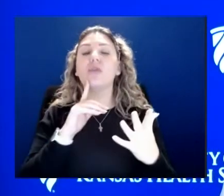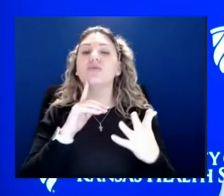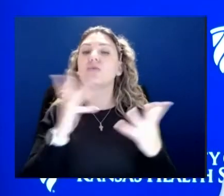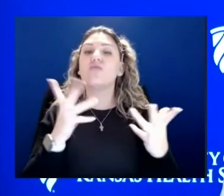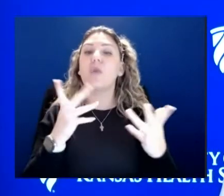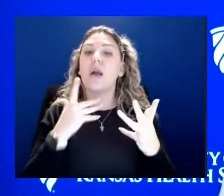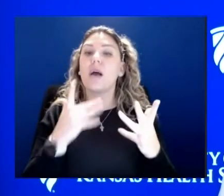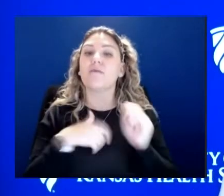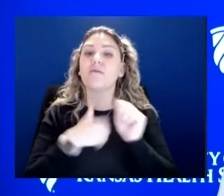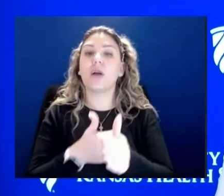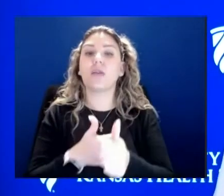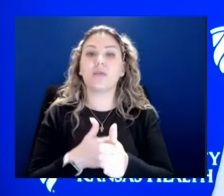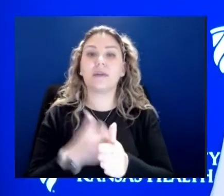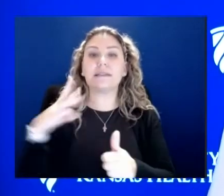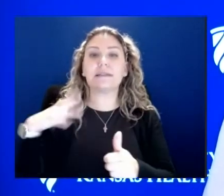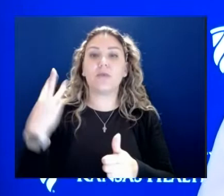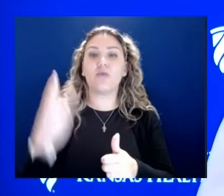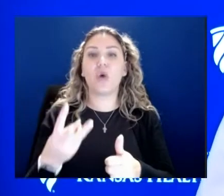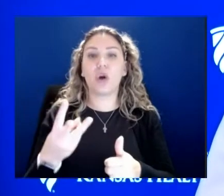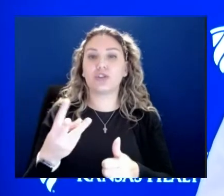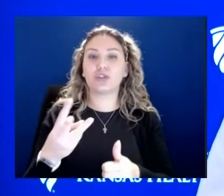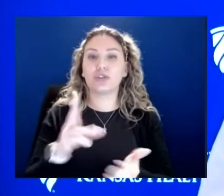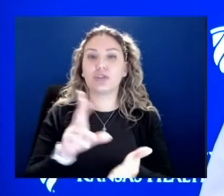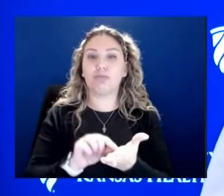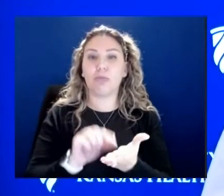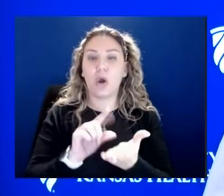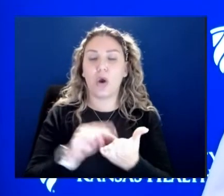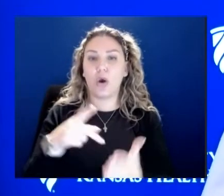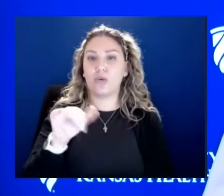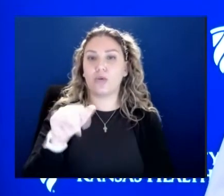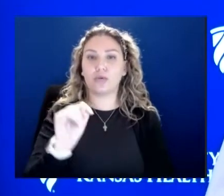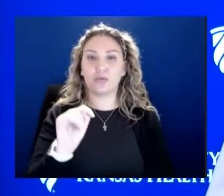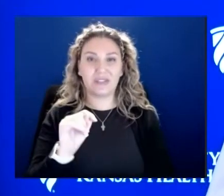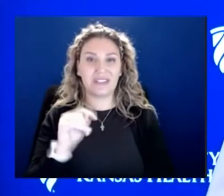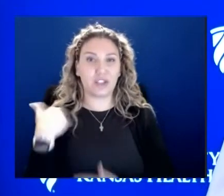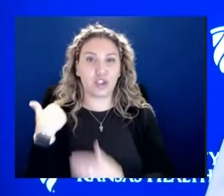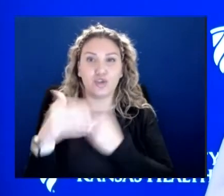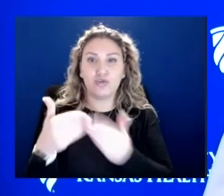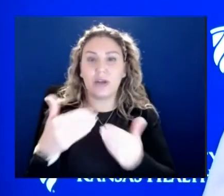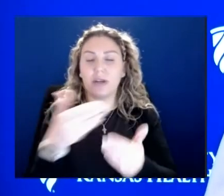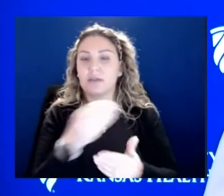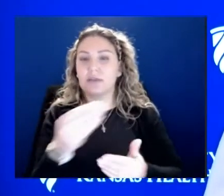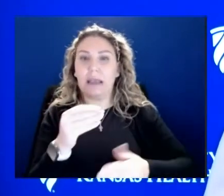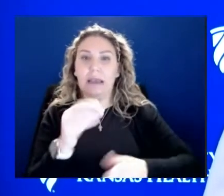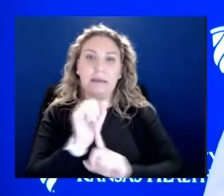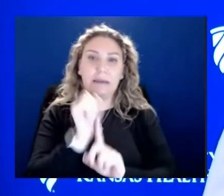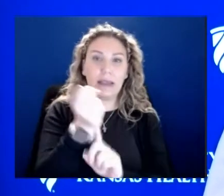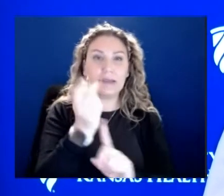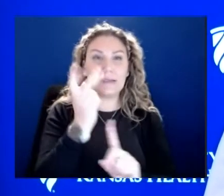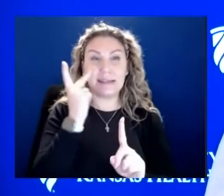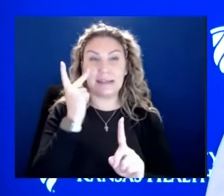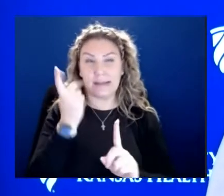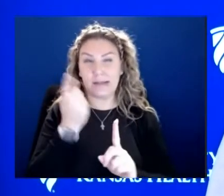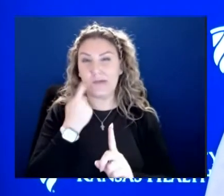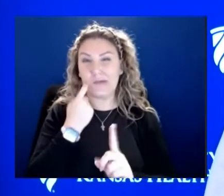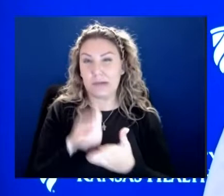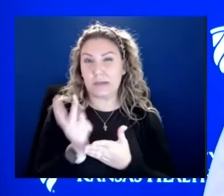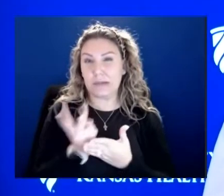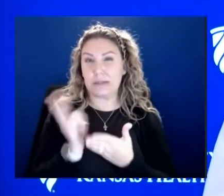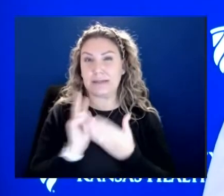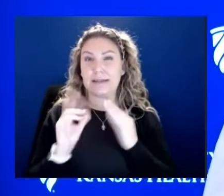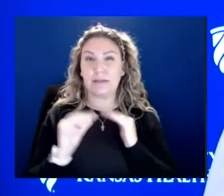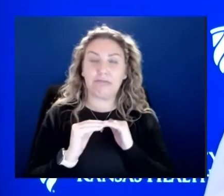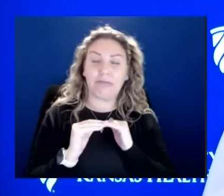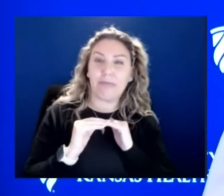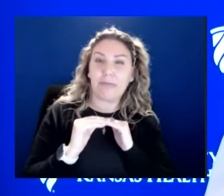Post trends and cases for that, and what we have seen really for the past few weeks is somewhat of a plateau, kind of up a few days,